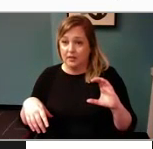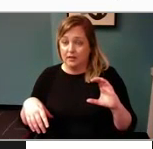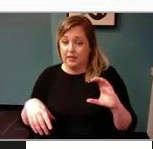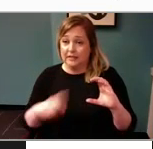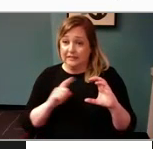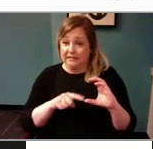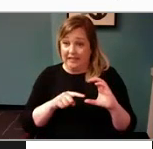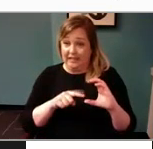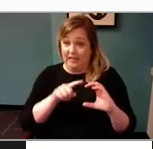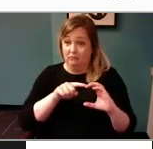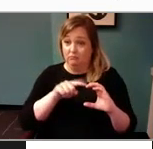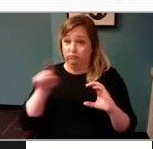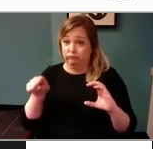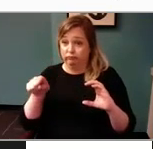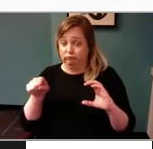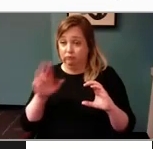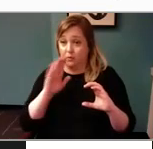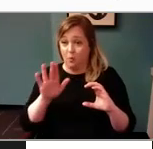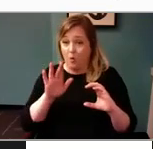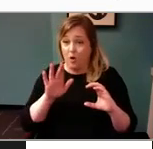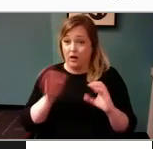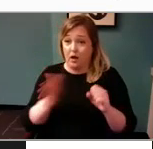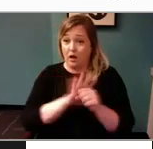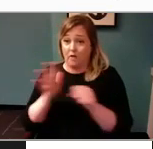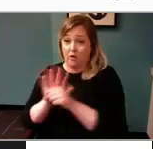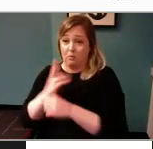would cover C and C prime. However, if we reverse those edges